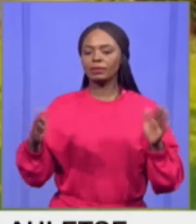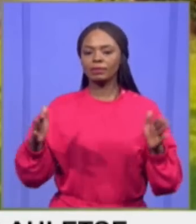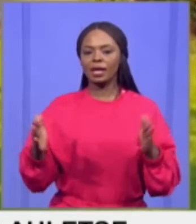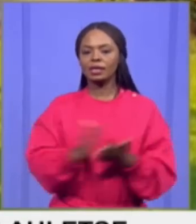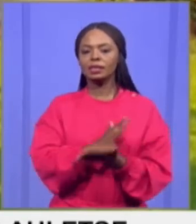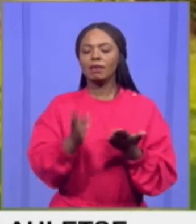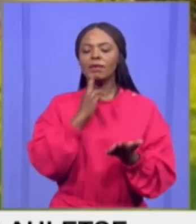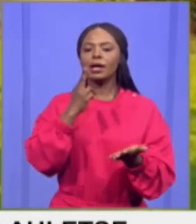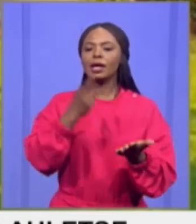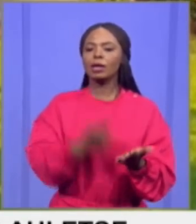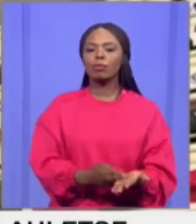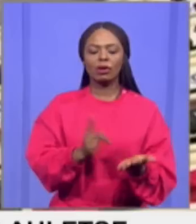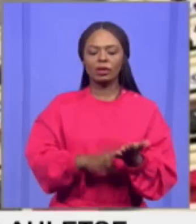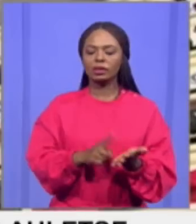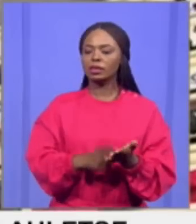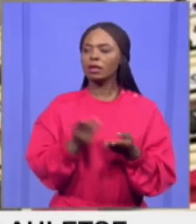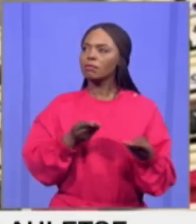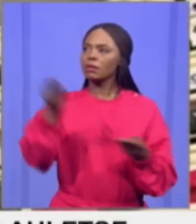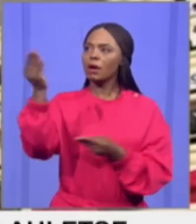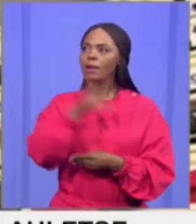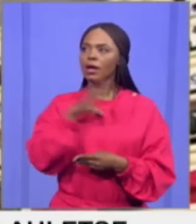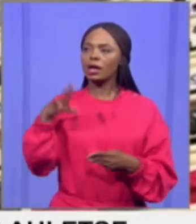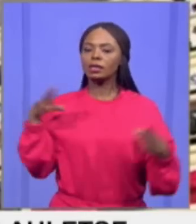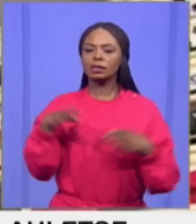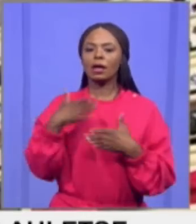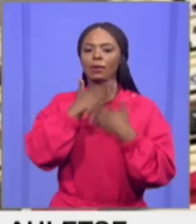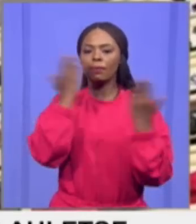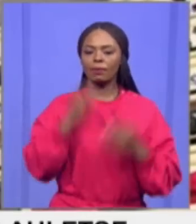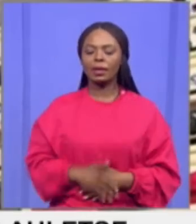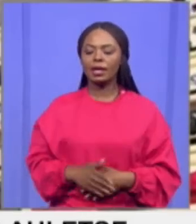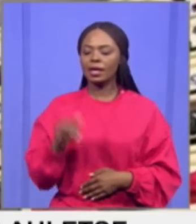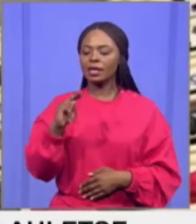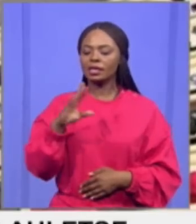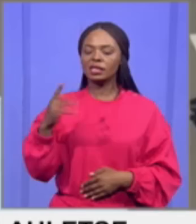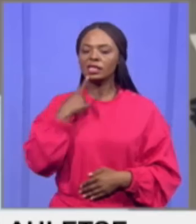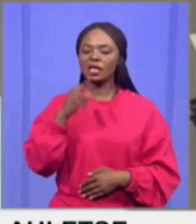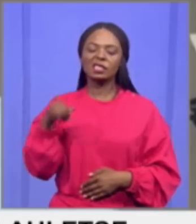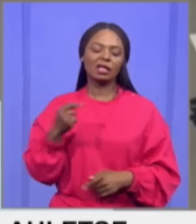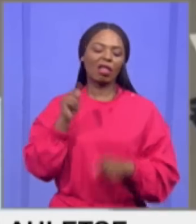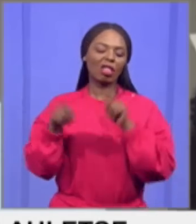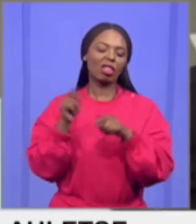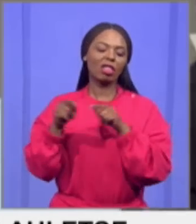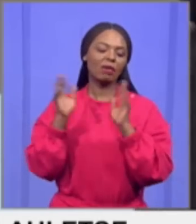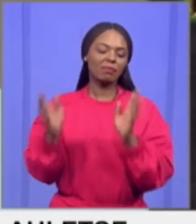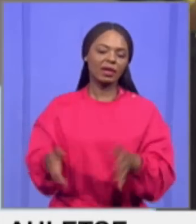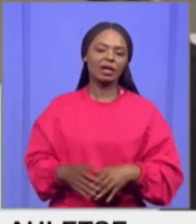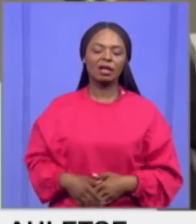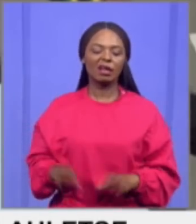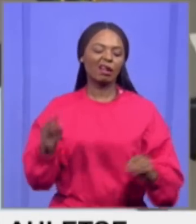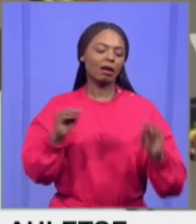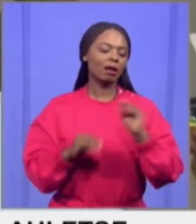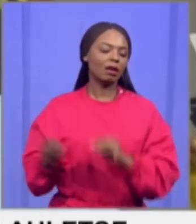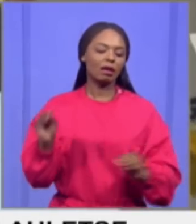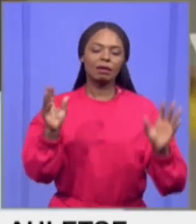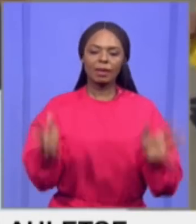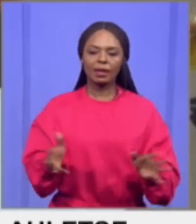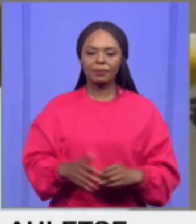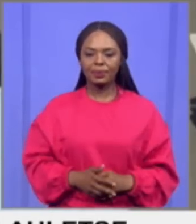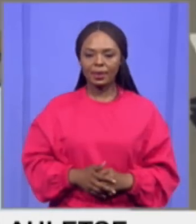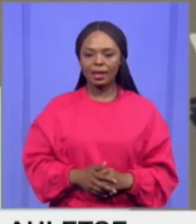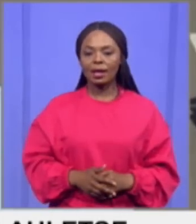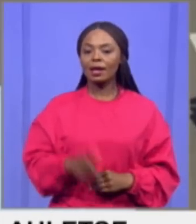pass through council. Fela ANC ya re tseno ke diphirimisi fela. Fa ho nna le ditaba tsa hore nako le nako re